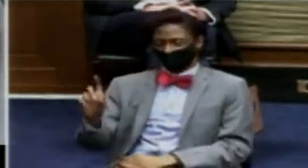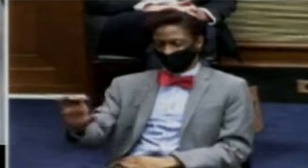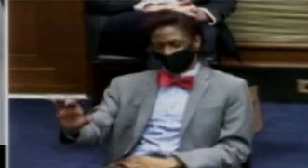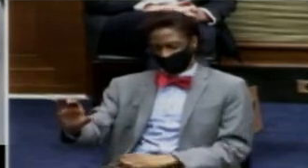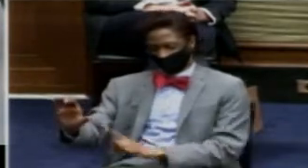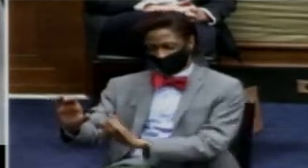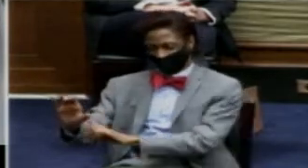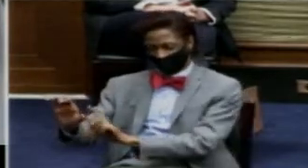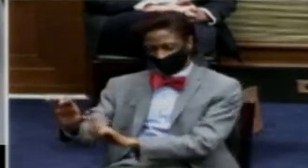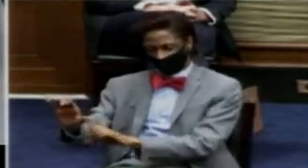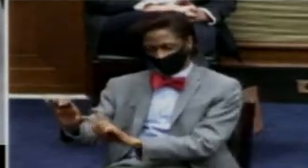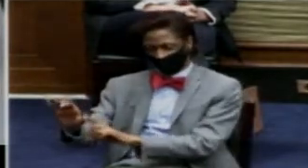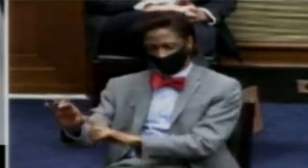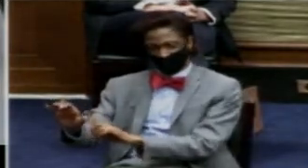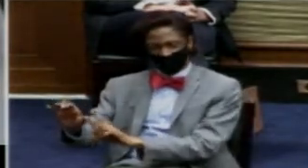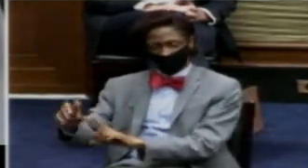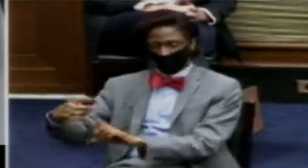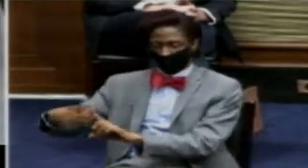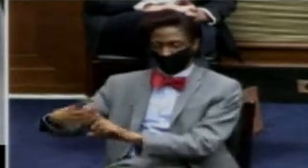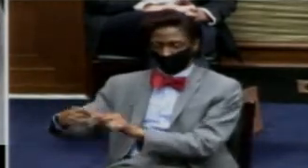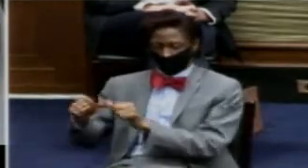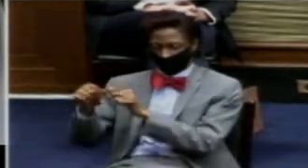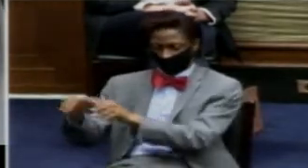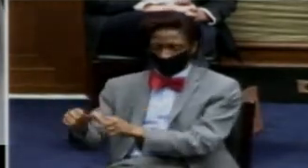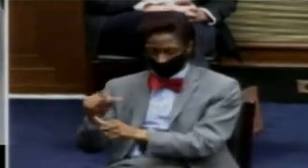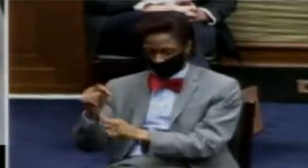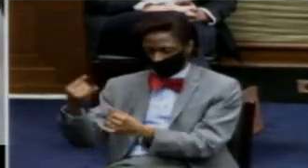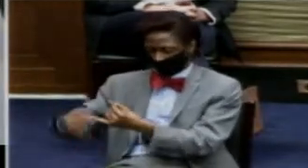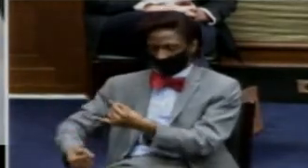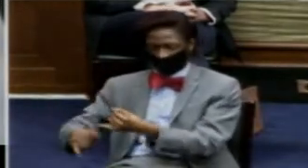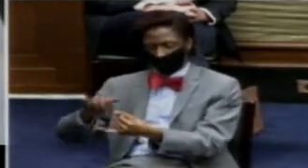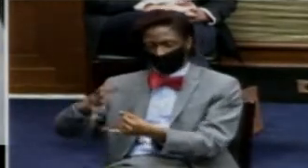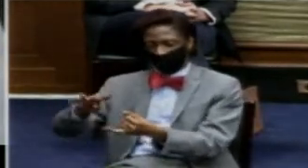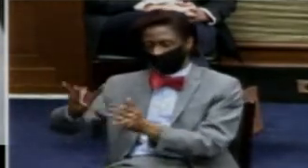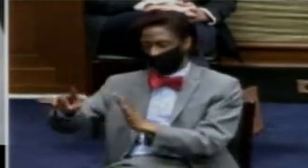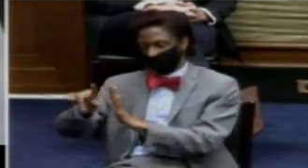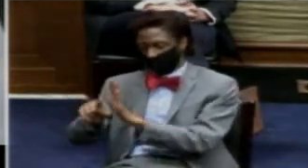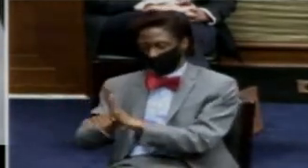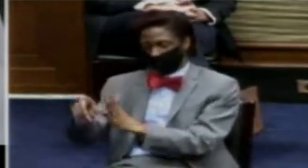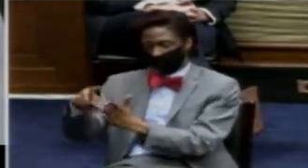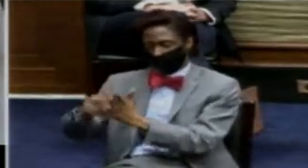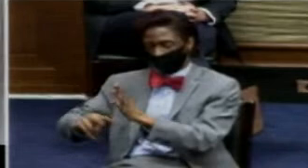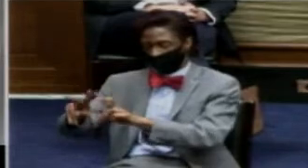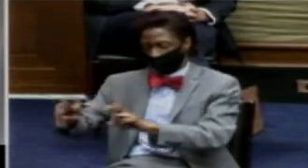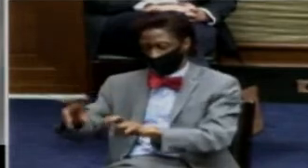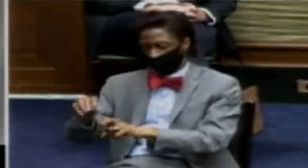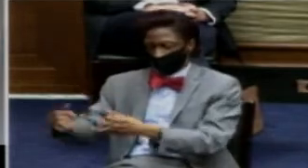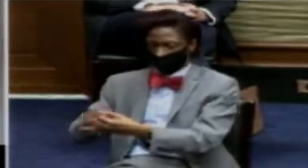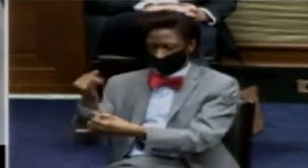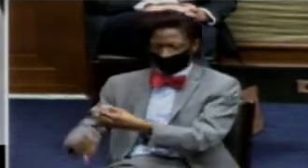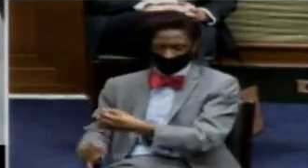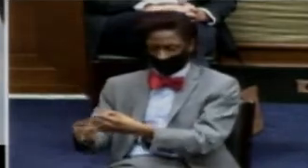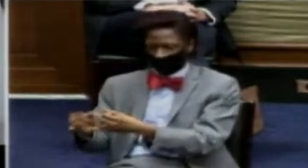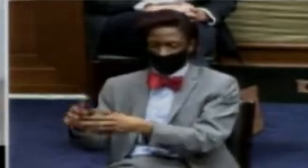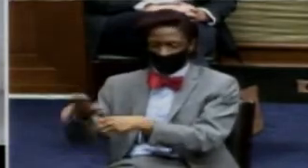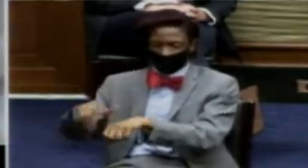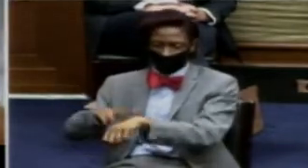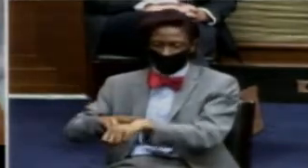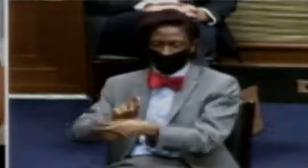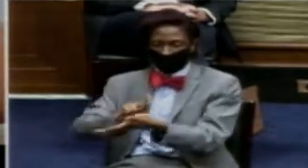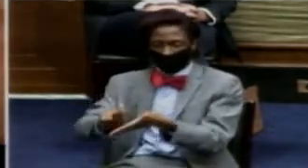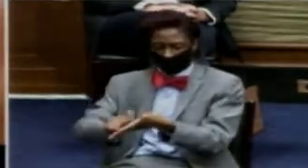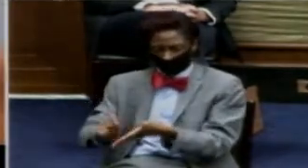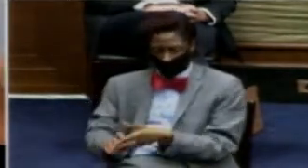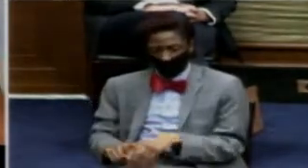Columbia ranks last in the country in 4th and 8th grade reading assessments and worst in the nation in writing assessments.